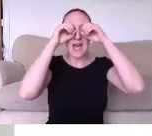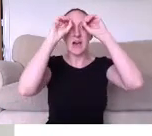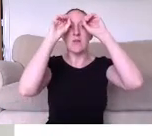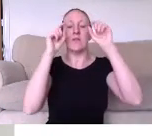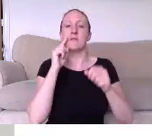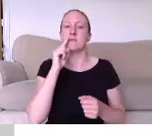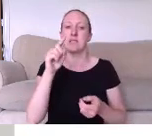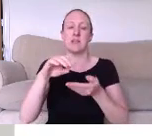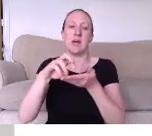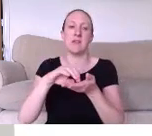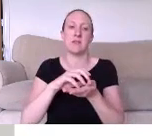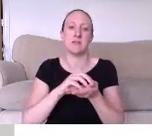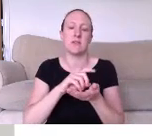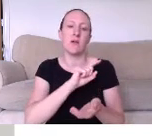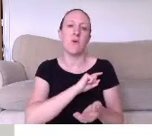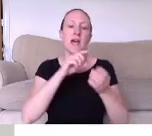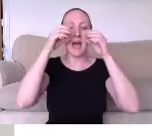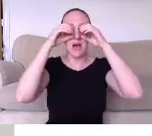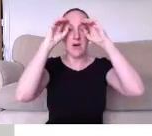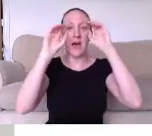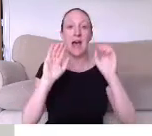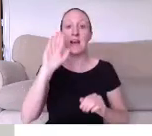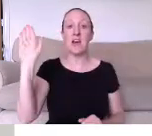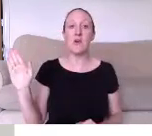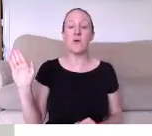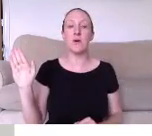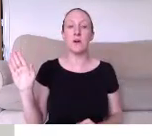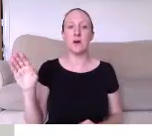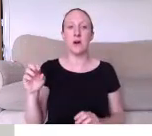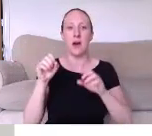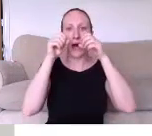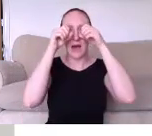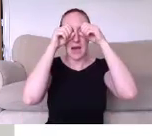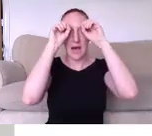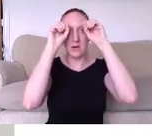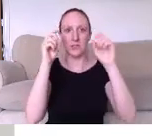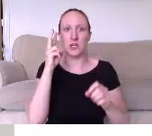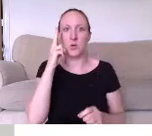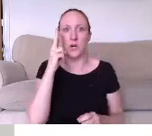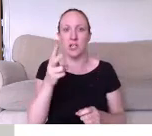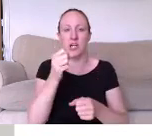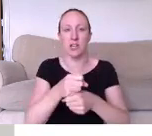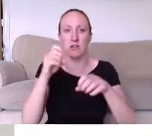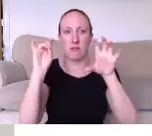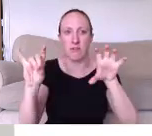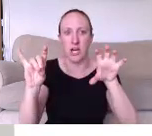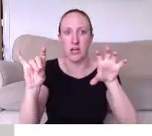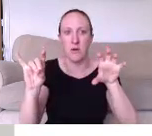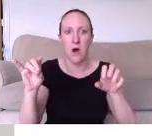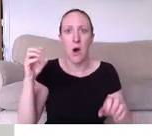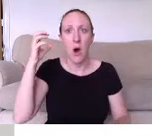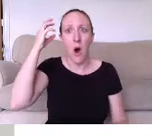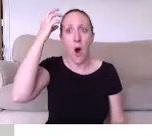It's Owl, said the mouse. Why, Owl, hello. Owl took one look at the